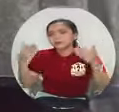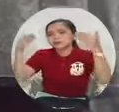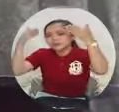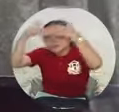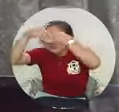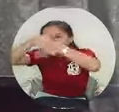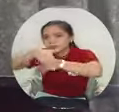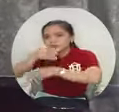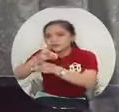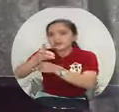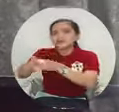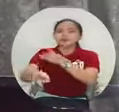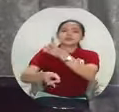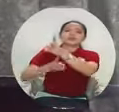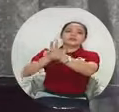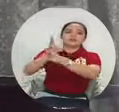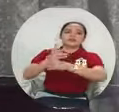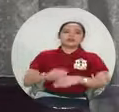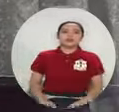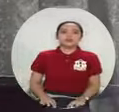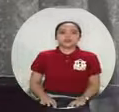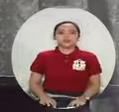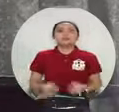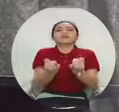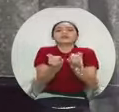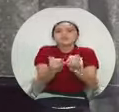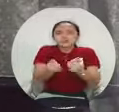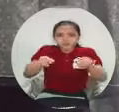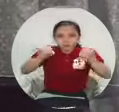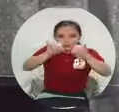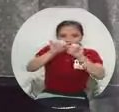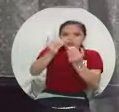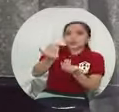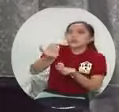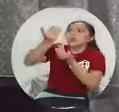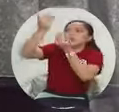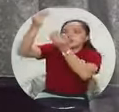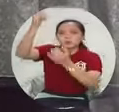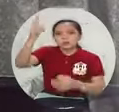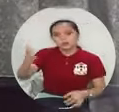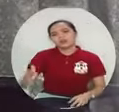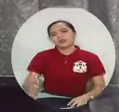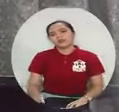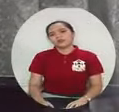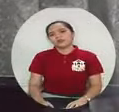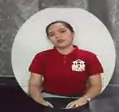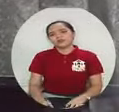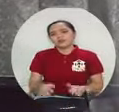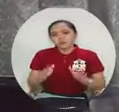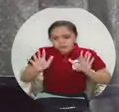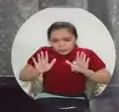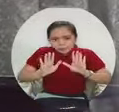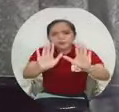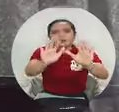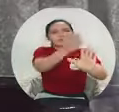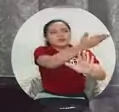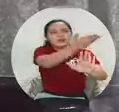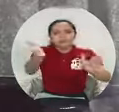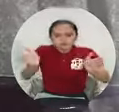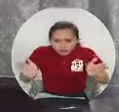Oh, how commitment is so important to us. It will push us to move